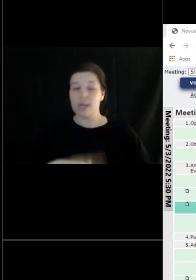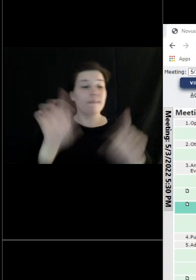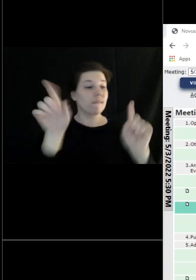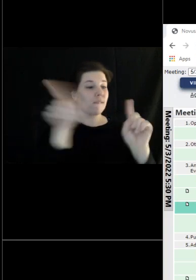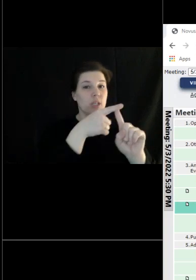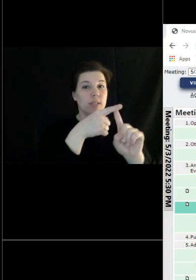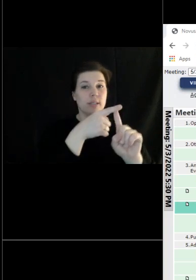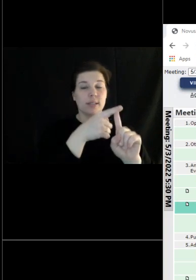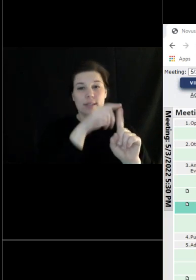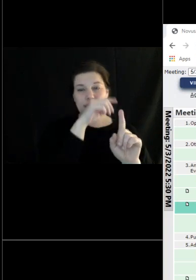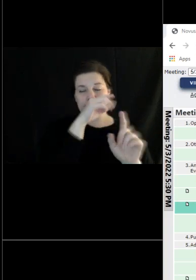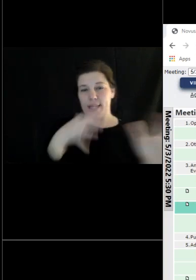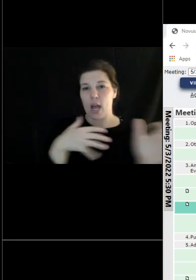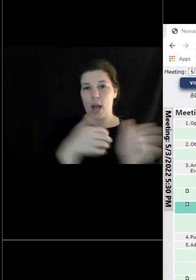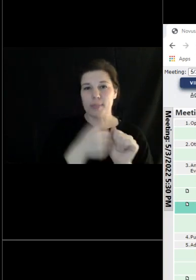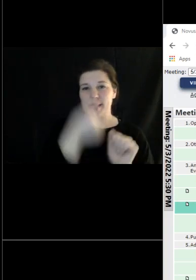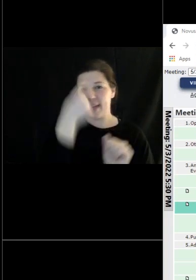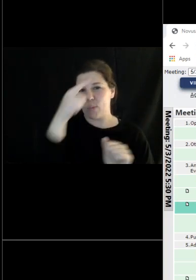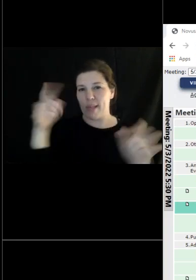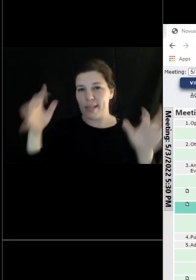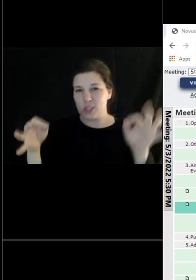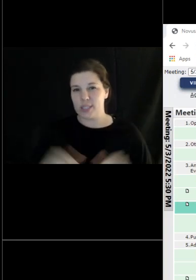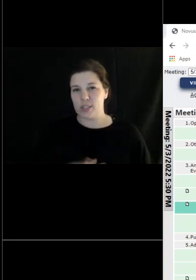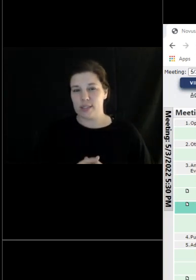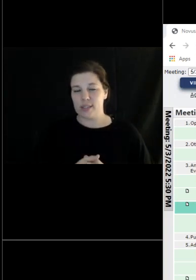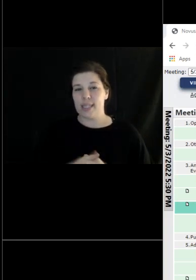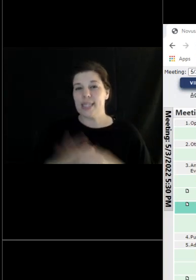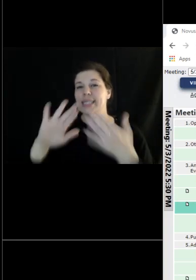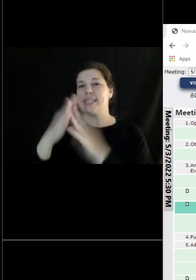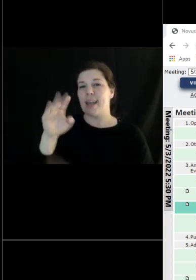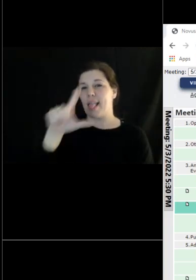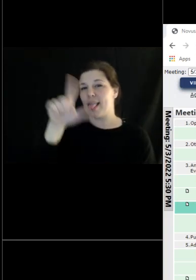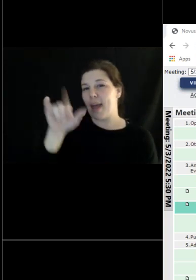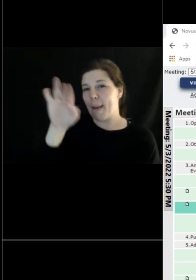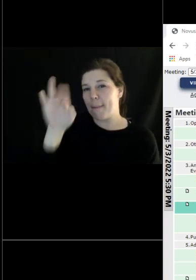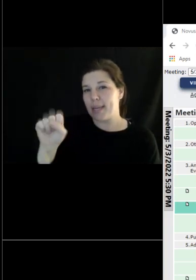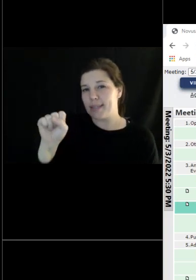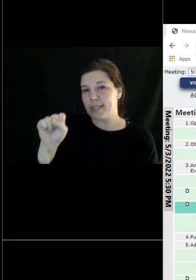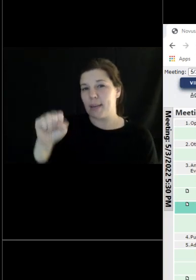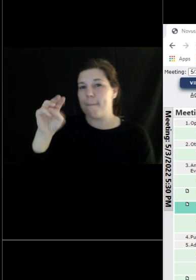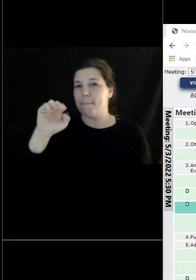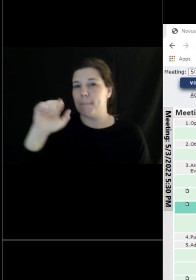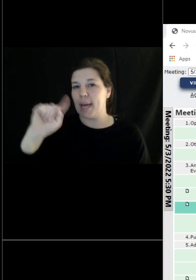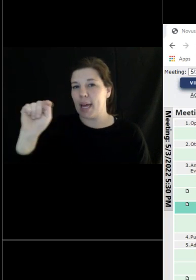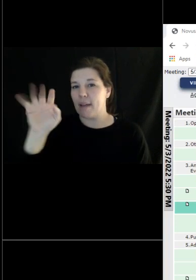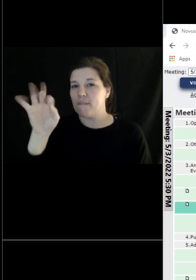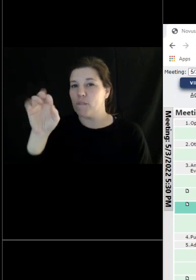legislative update from our city lobbyist, Matt Forrest. Welcome.